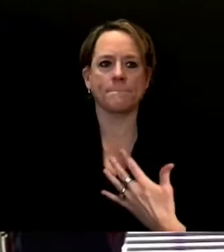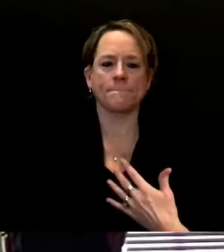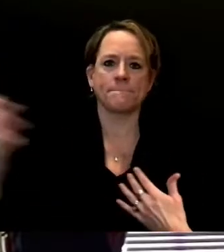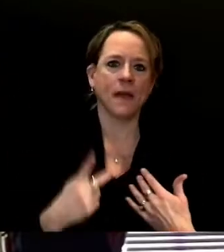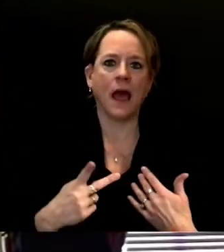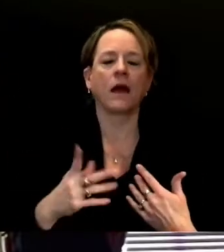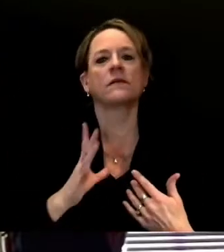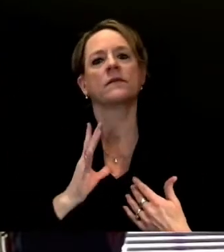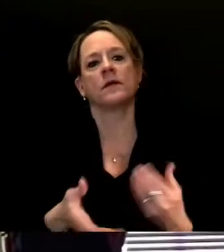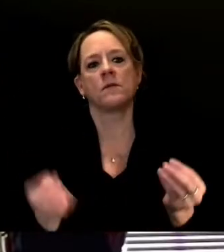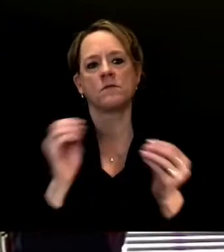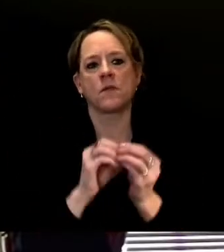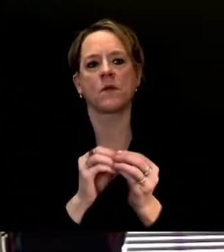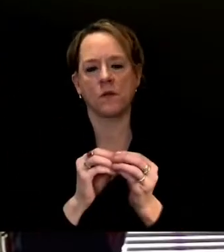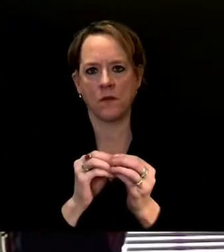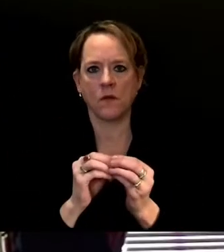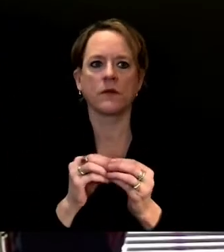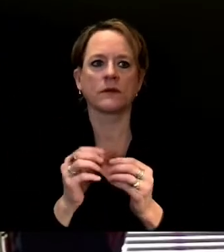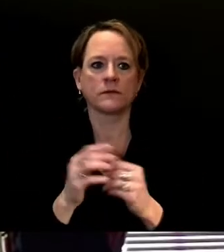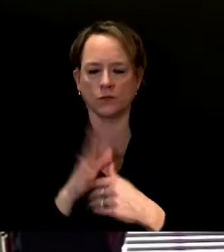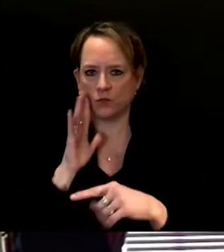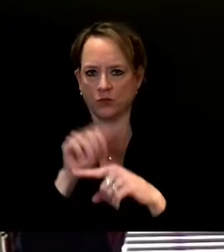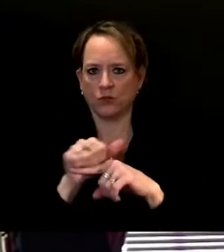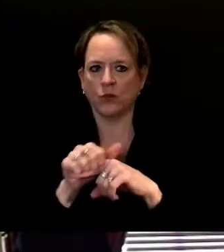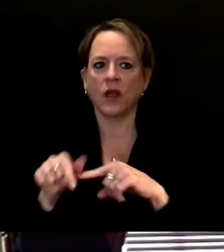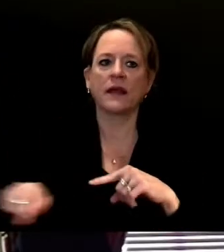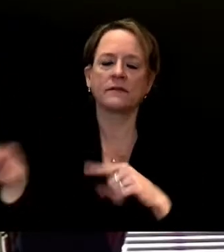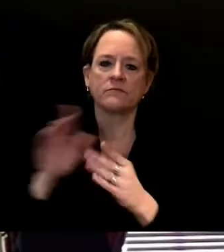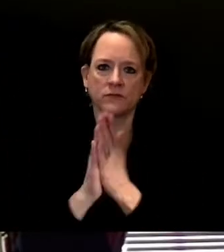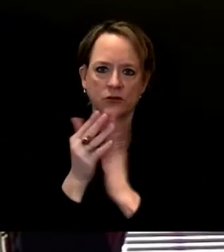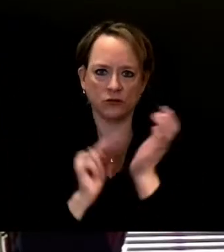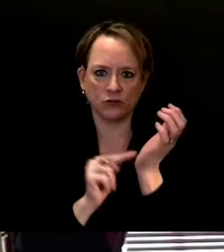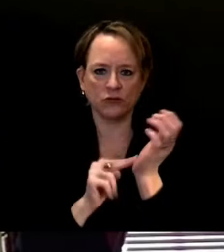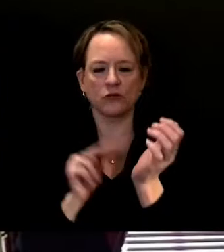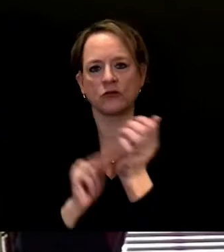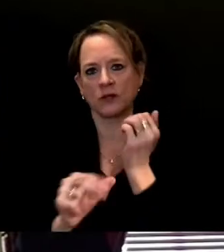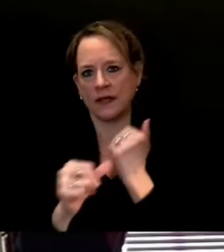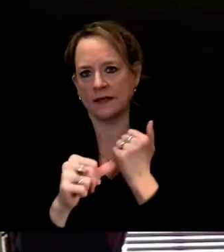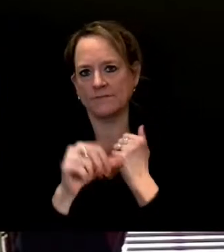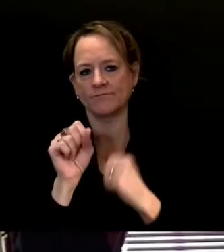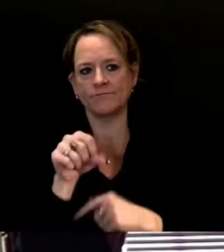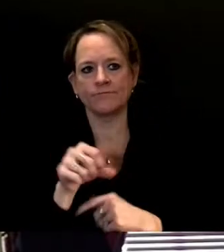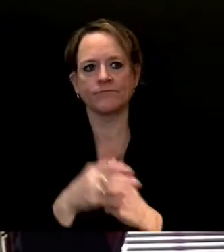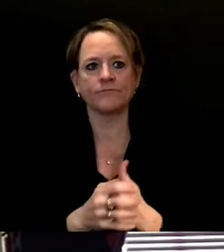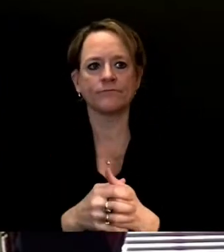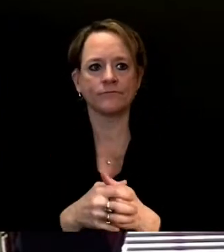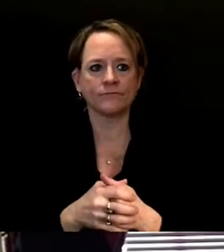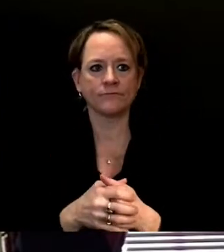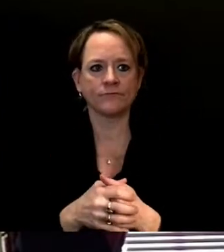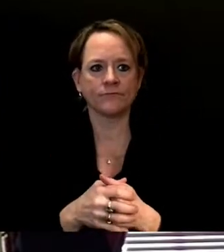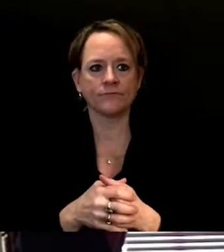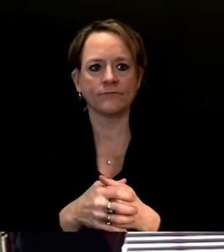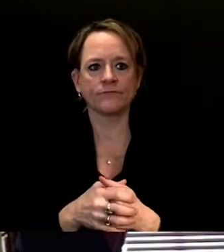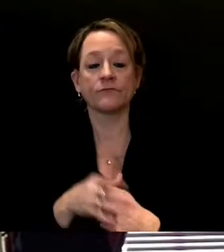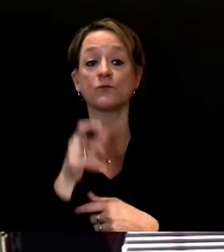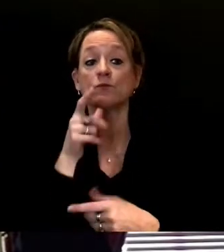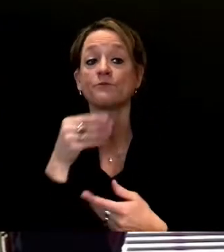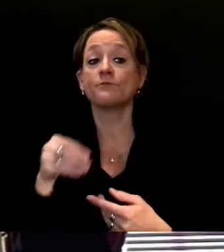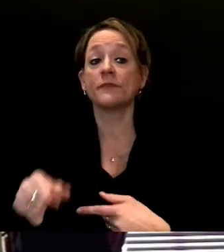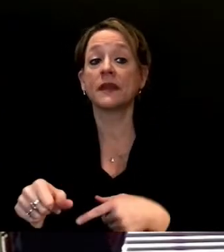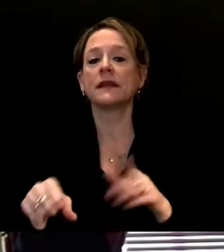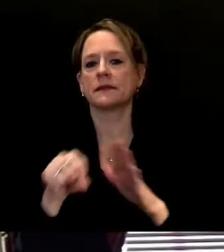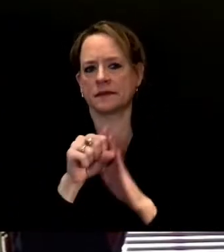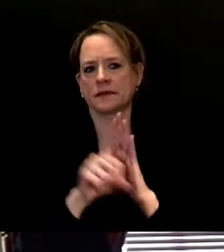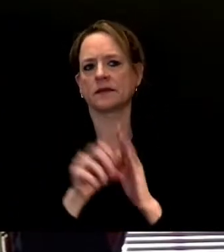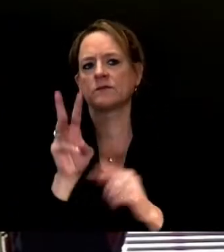and continuing their good work in that area just today. But the costs are borne by the state, and